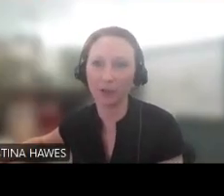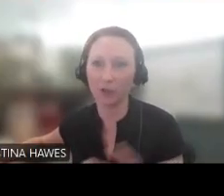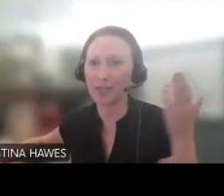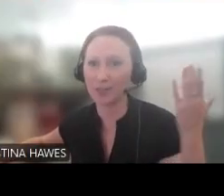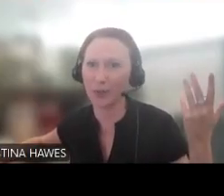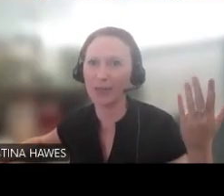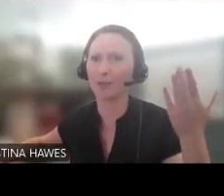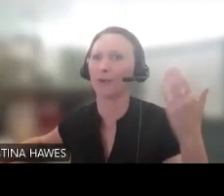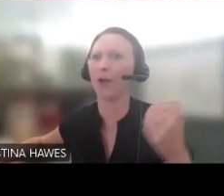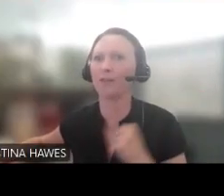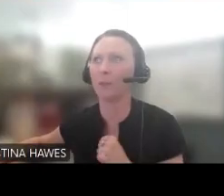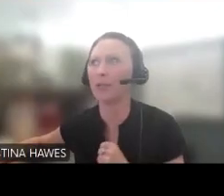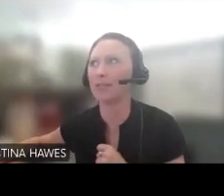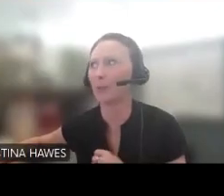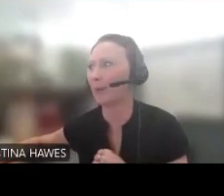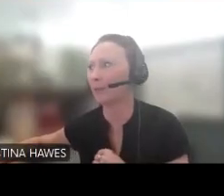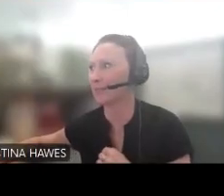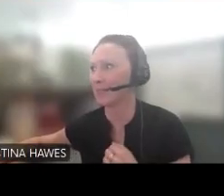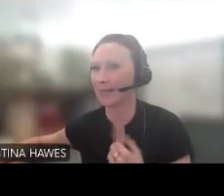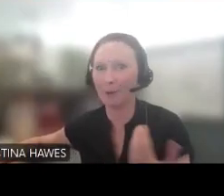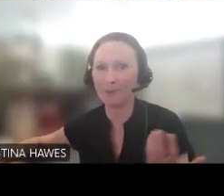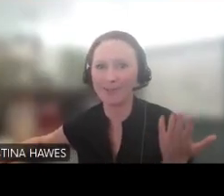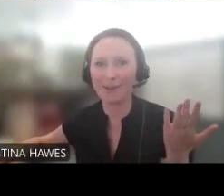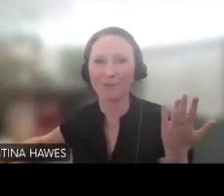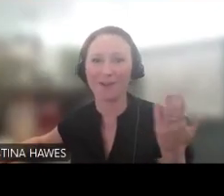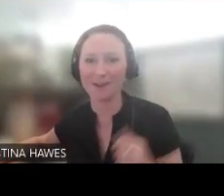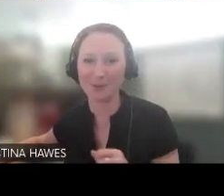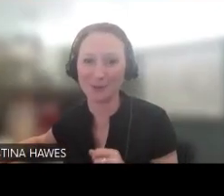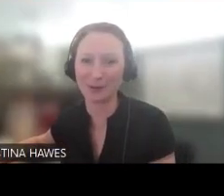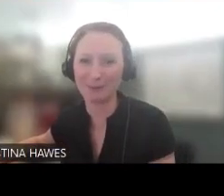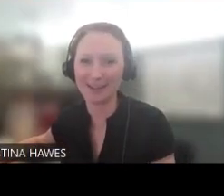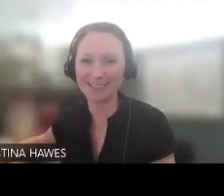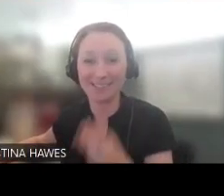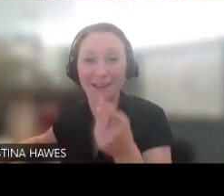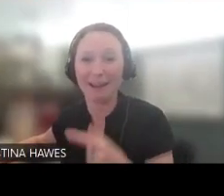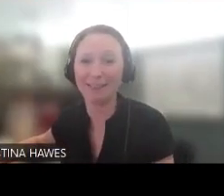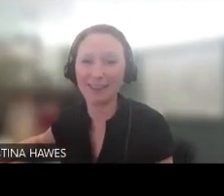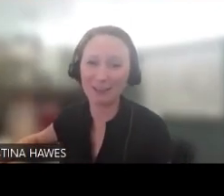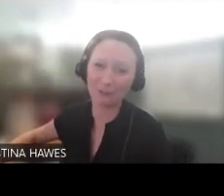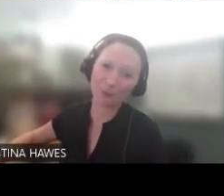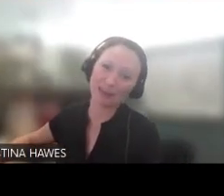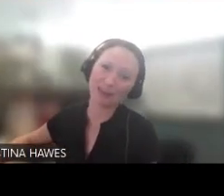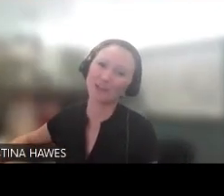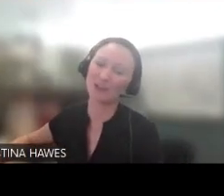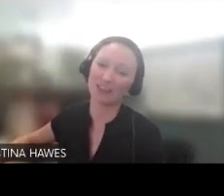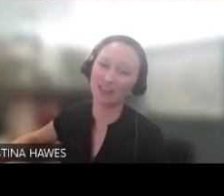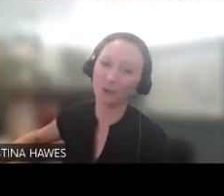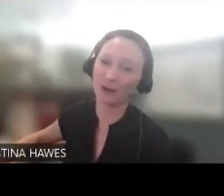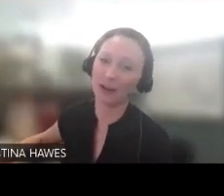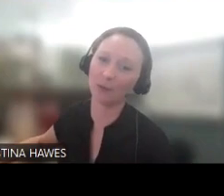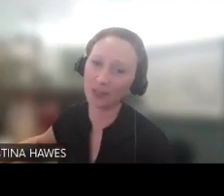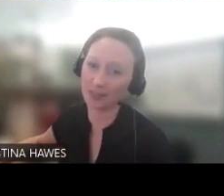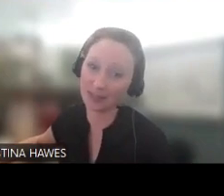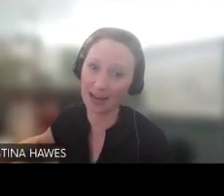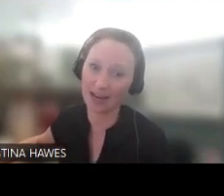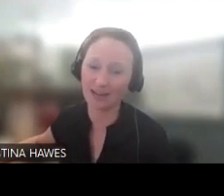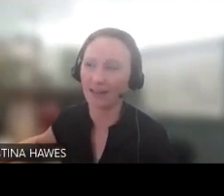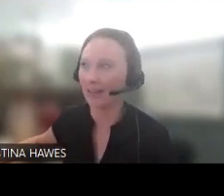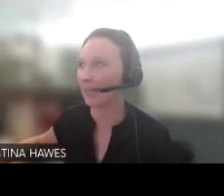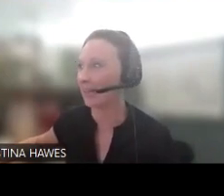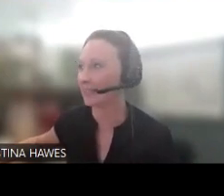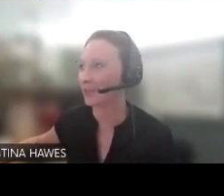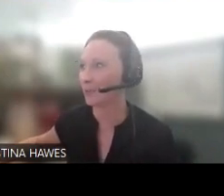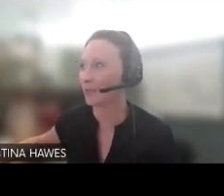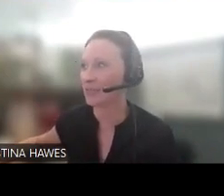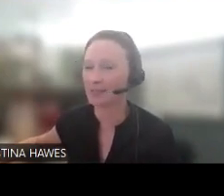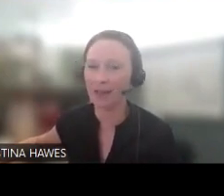not able to join us. So thank you for all of the ones that were able to stick it out and stay for an extra 20 minutes. And Yeah, thank thank you for making sure that you were able to stay